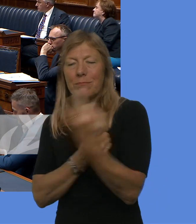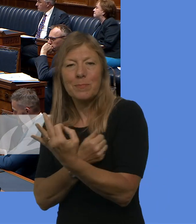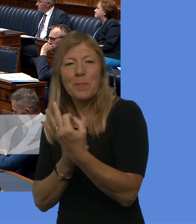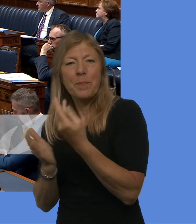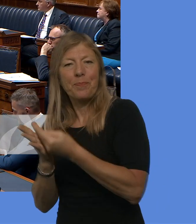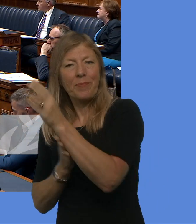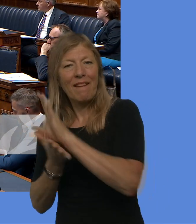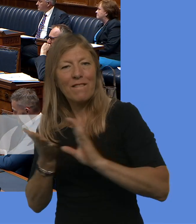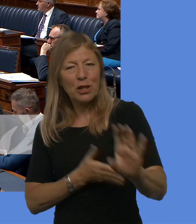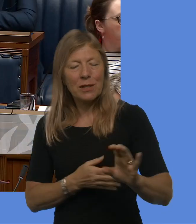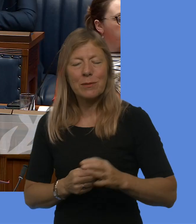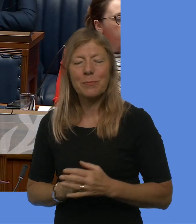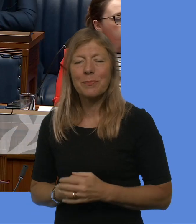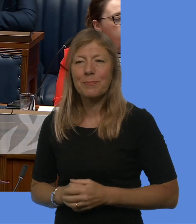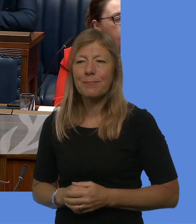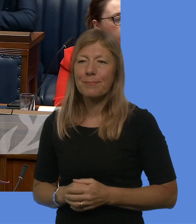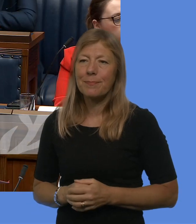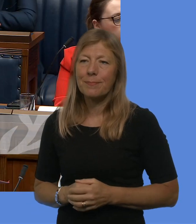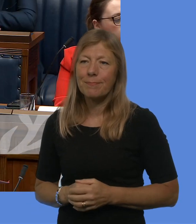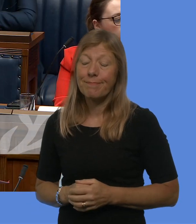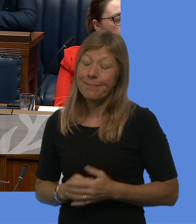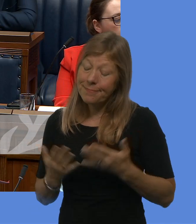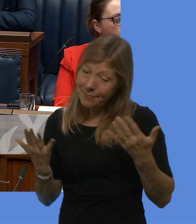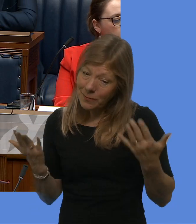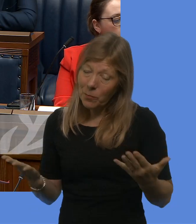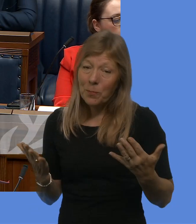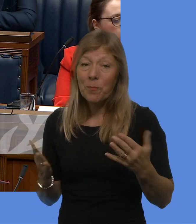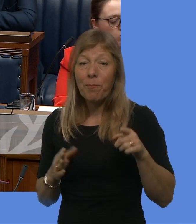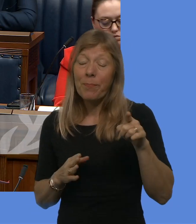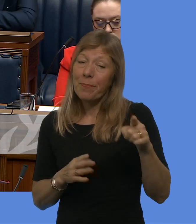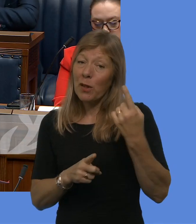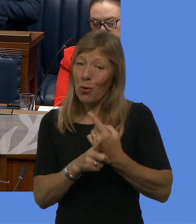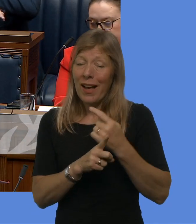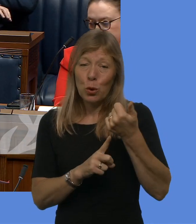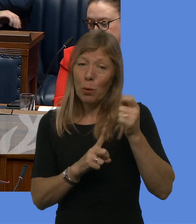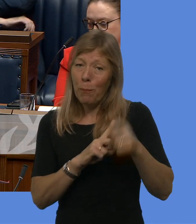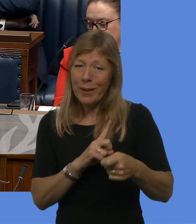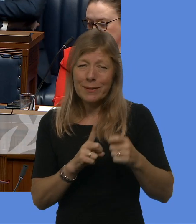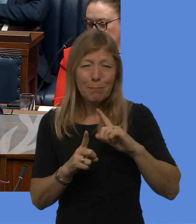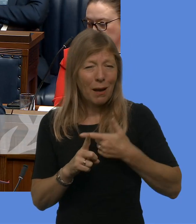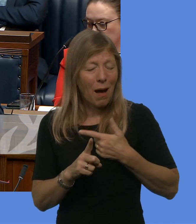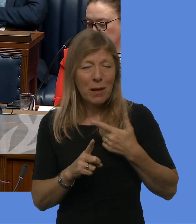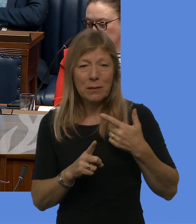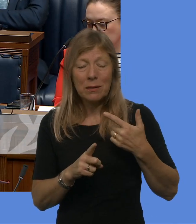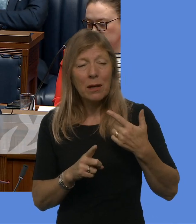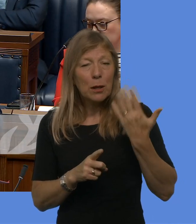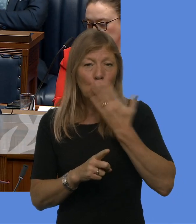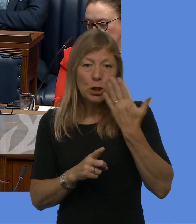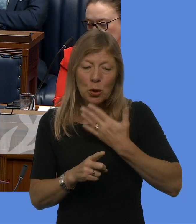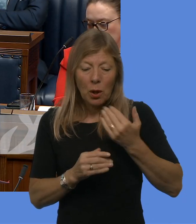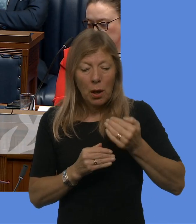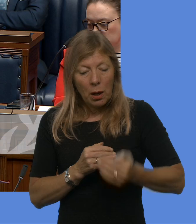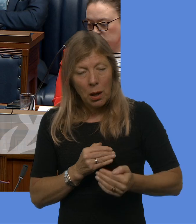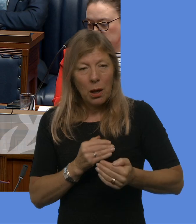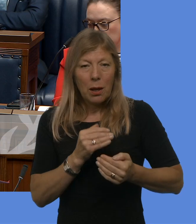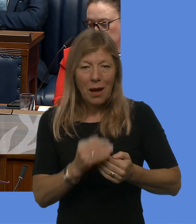the member rightly makes the point around the length of time it takes to move through the various stages until they are at the point of being able to